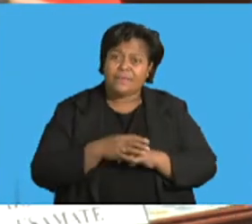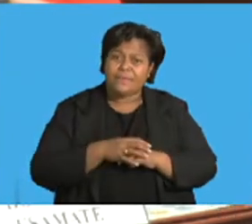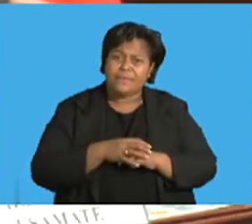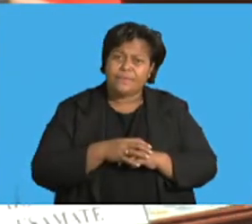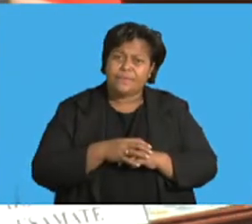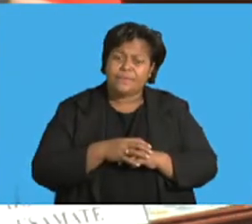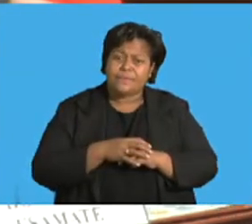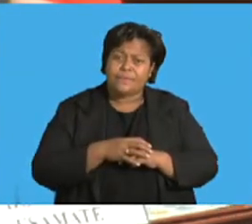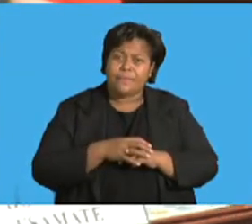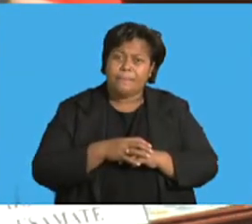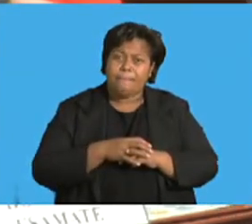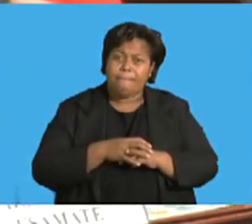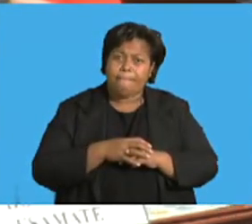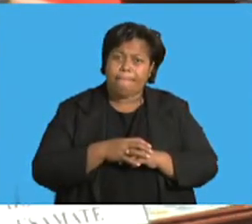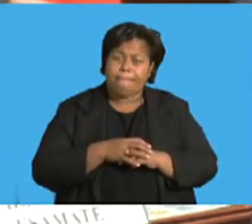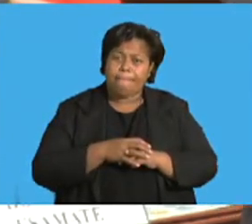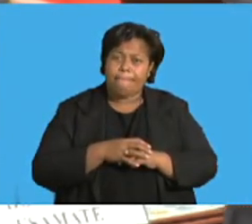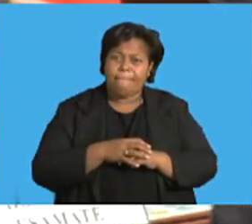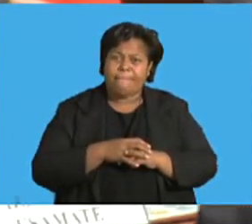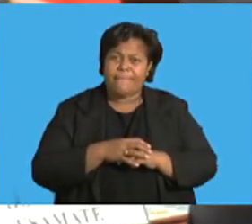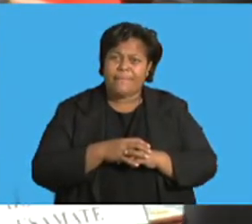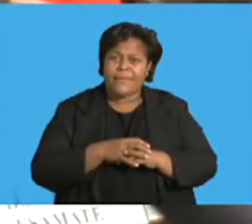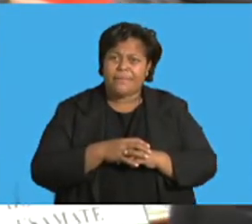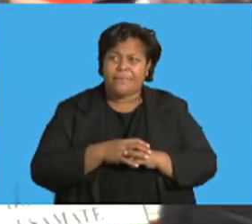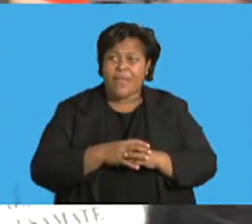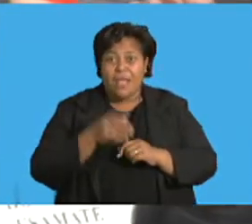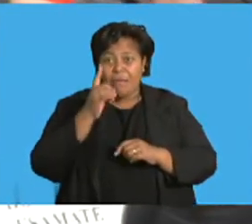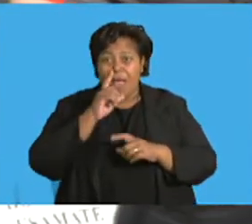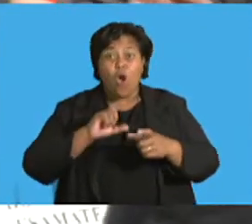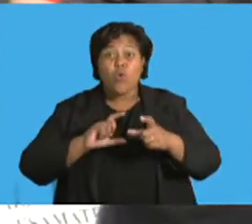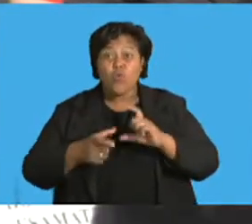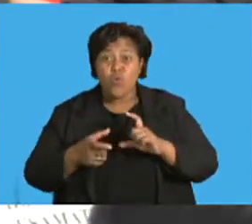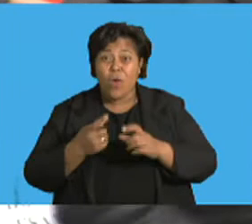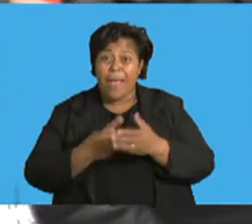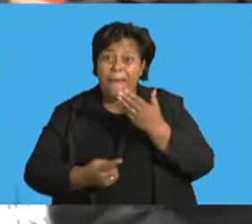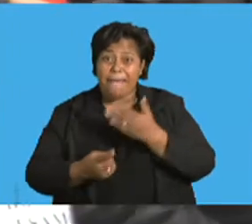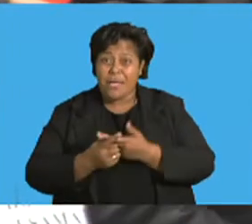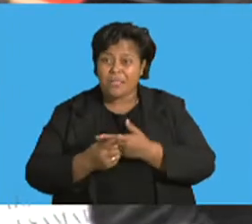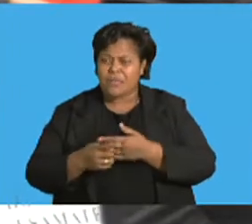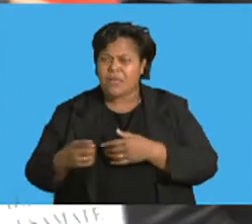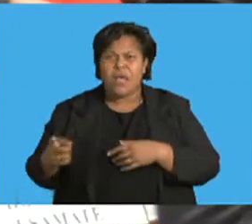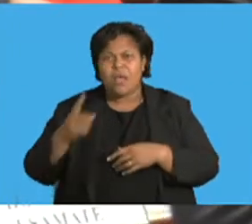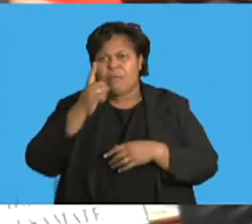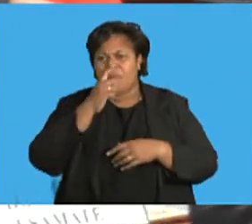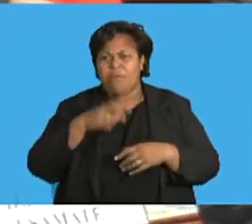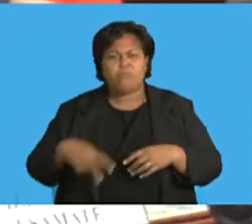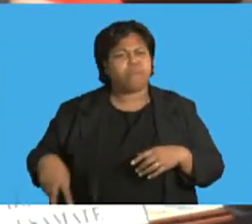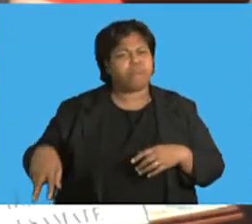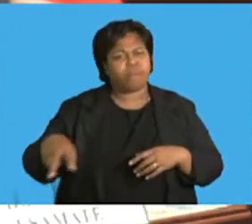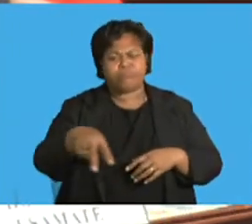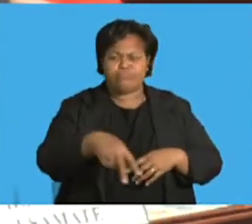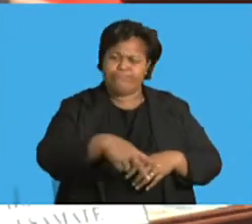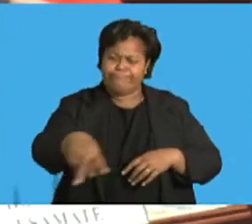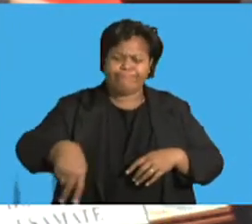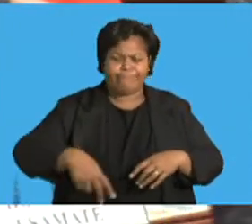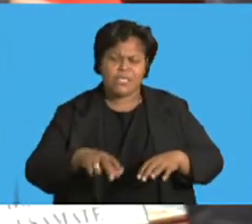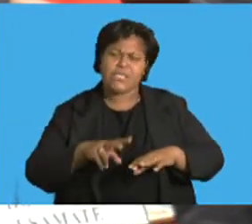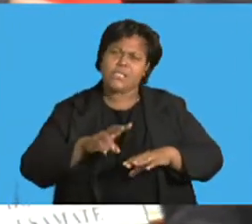chair of the Speaker. It's a fact. It's a documented fact. People were copulating on the chair of the